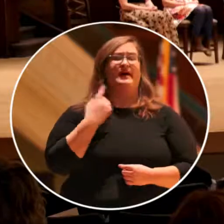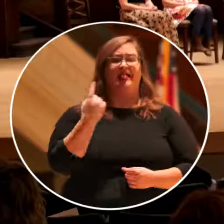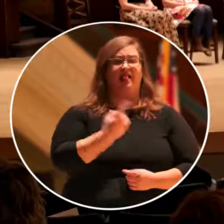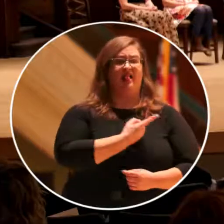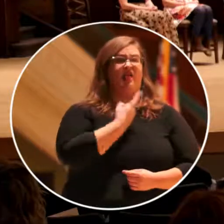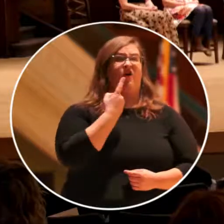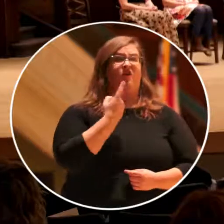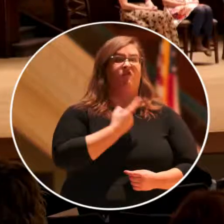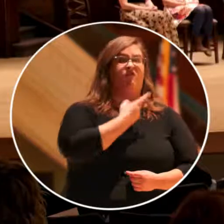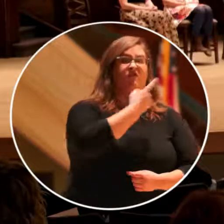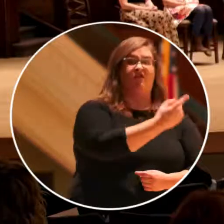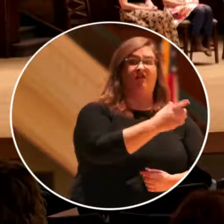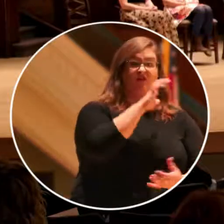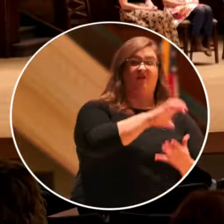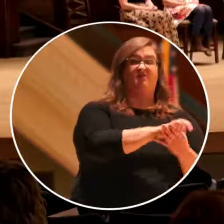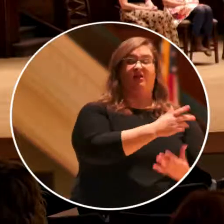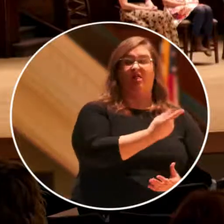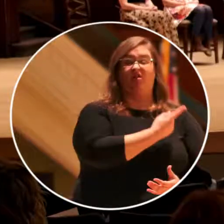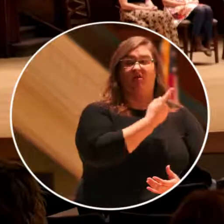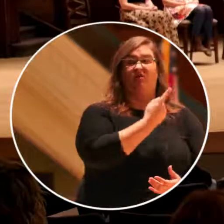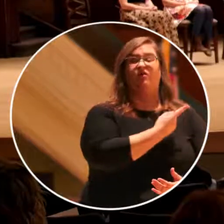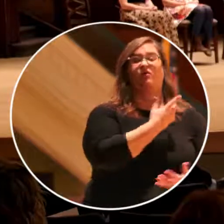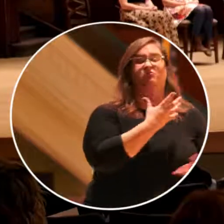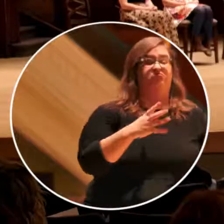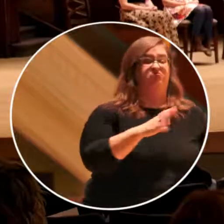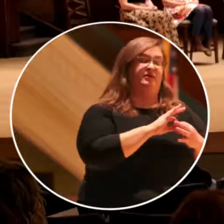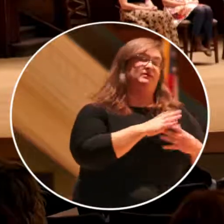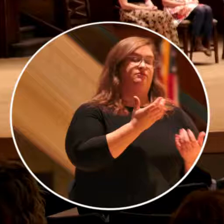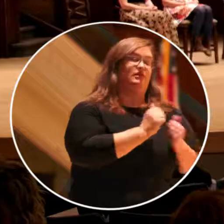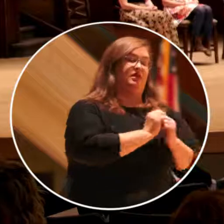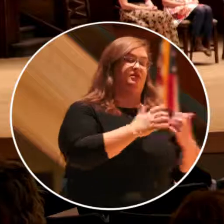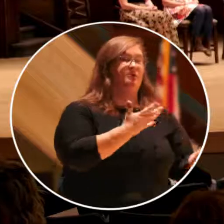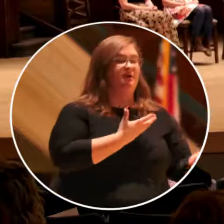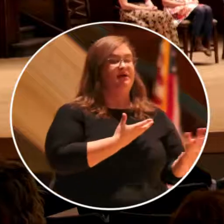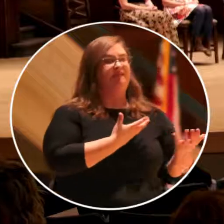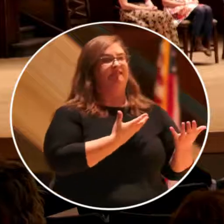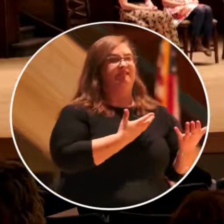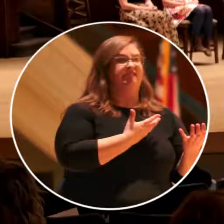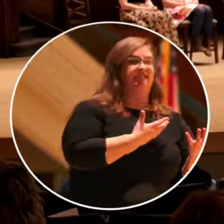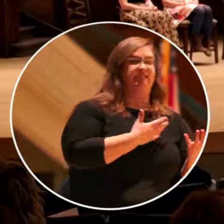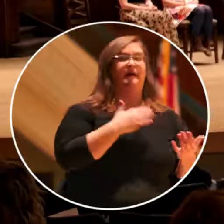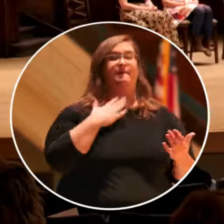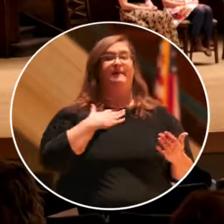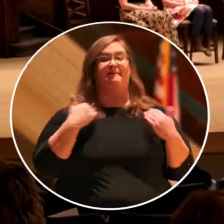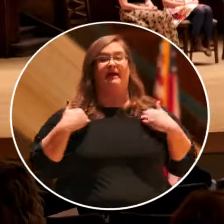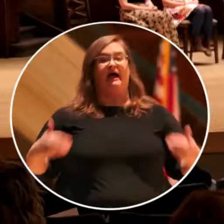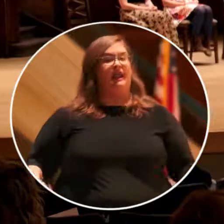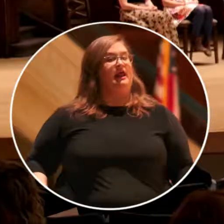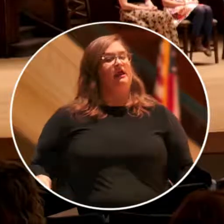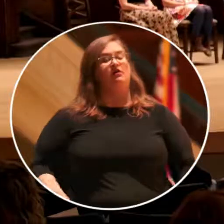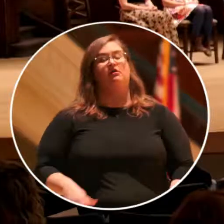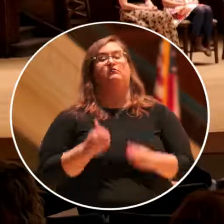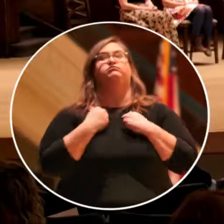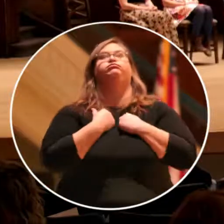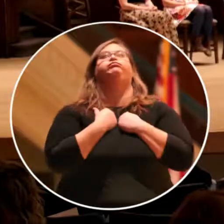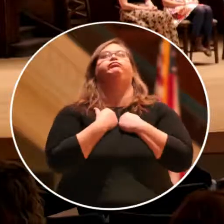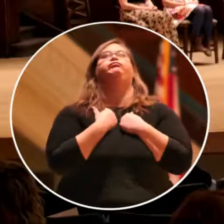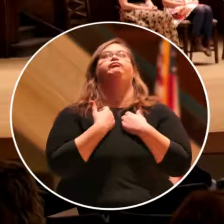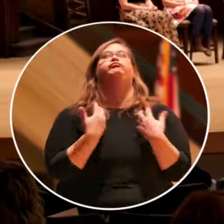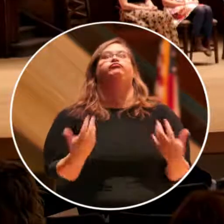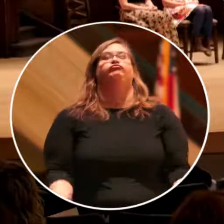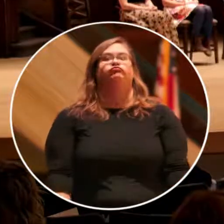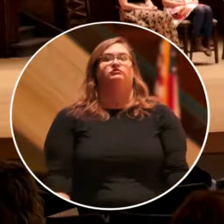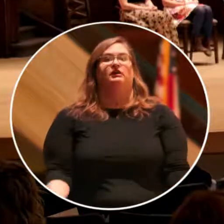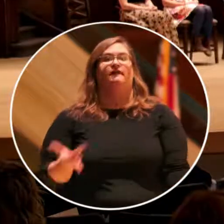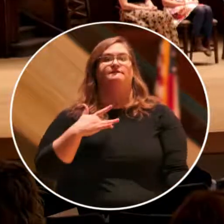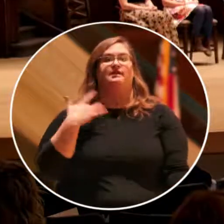two exhausted, brand new parents. My body felt like shredded meat. But I'd done